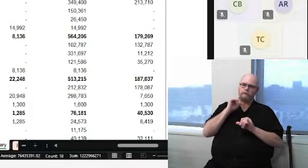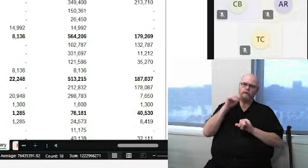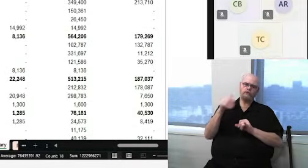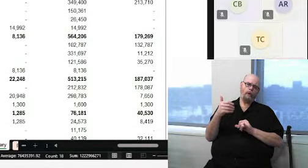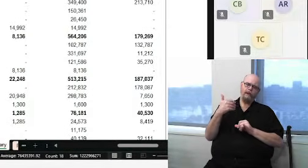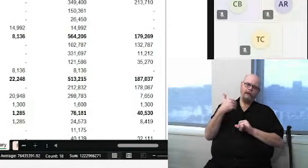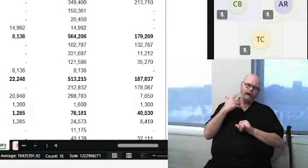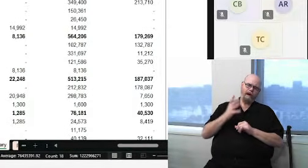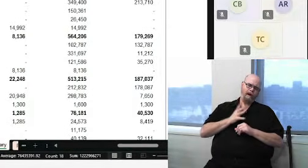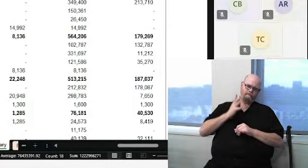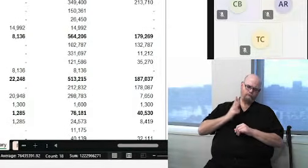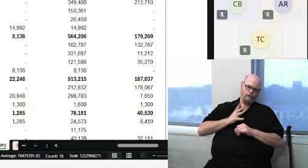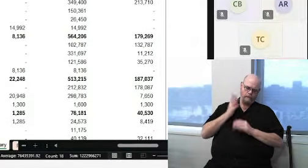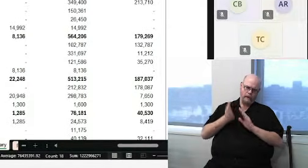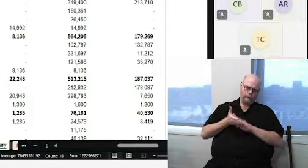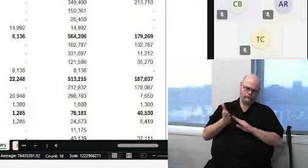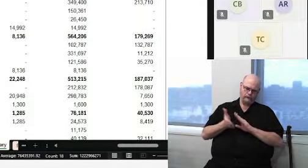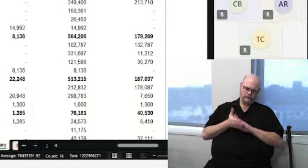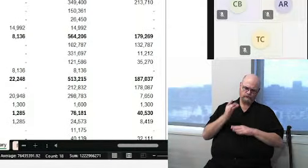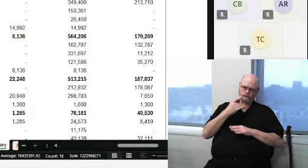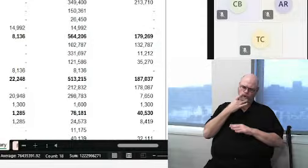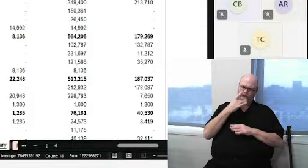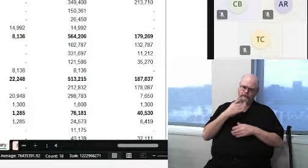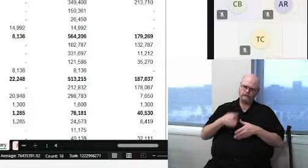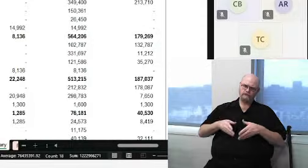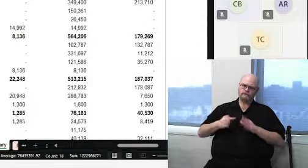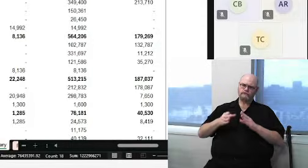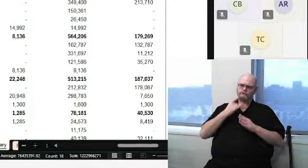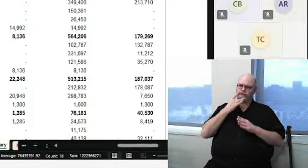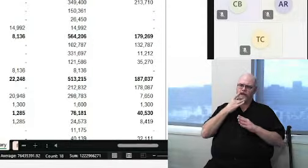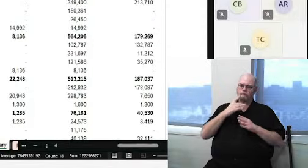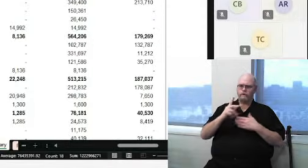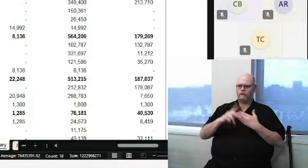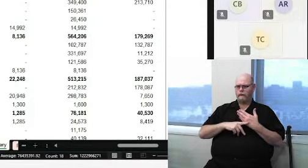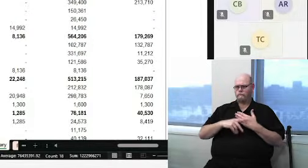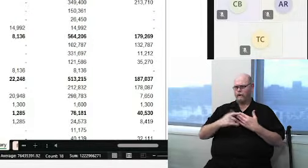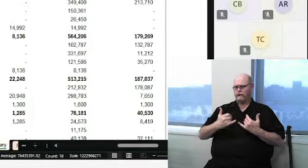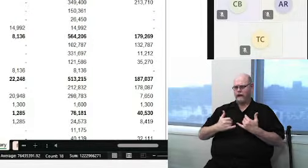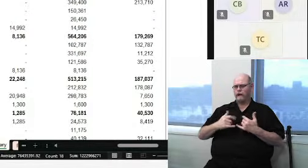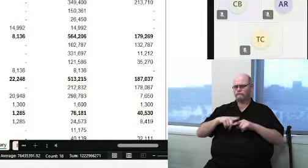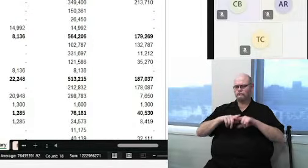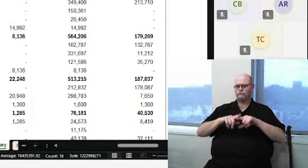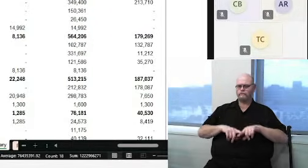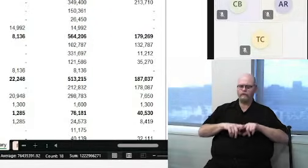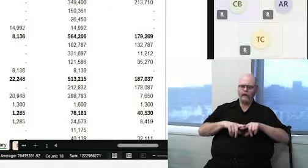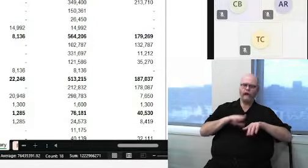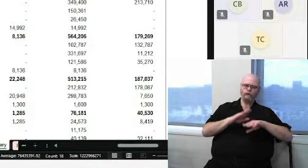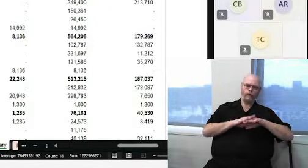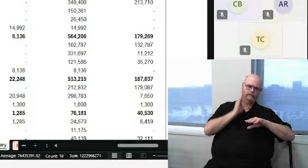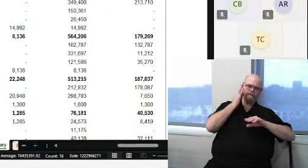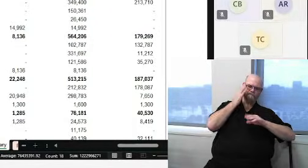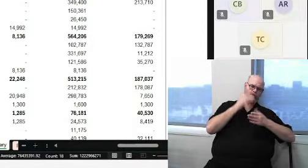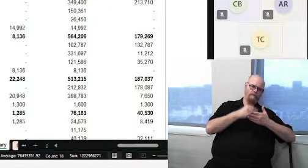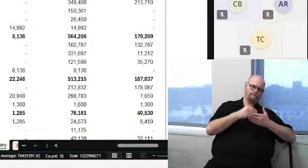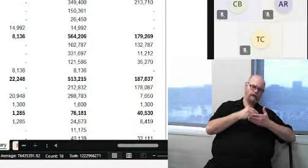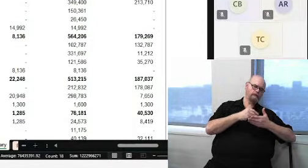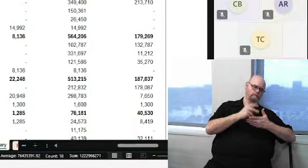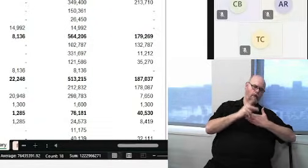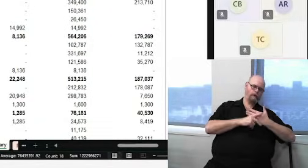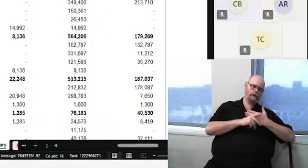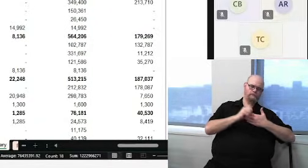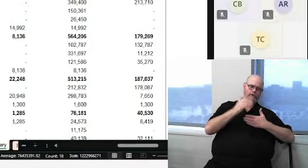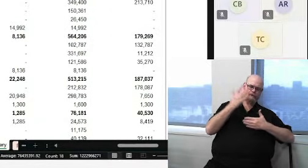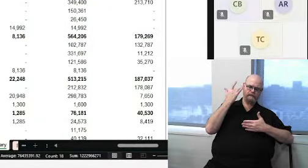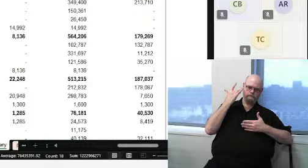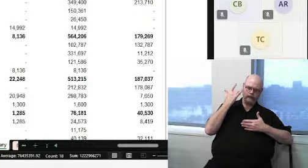not have a formal operational streetlight program as it stands right now. We're relying on the federal